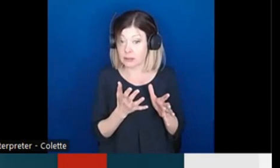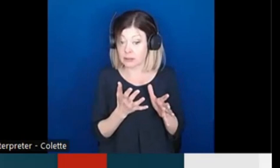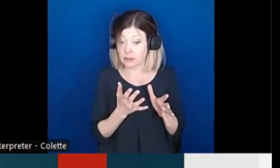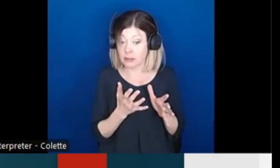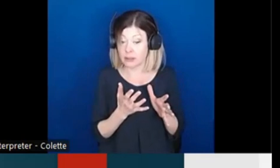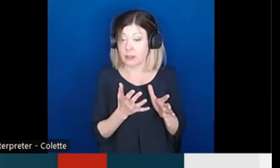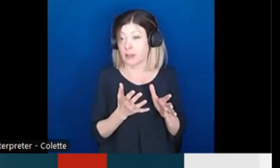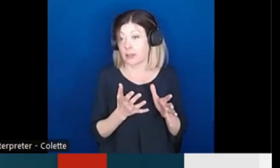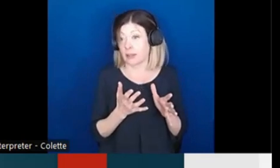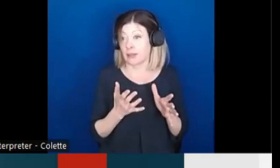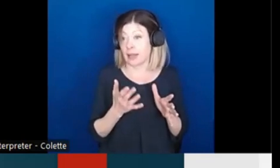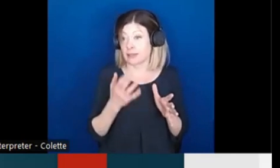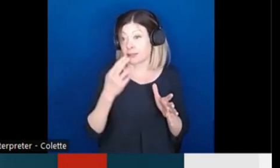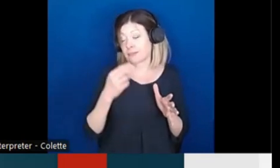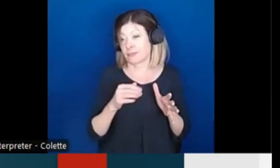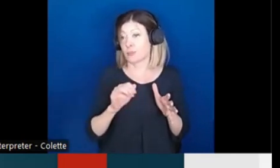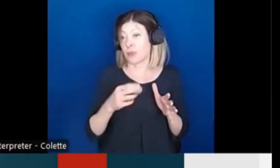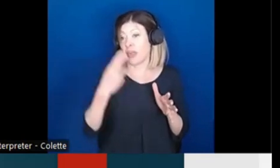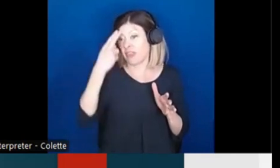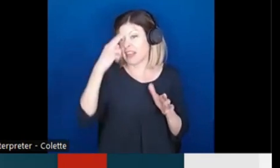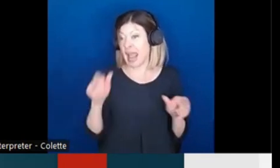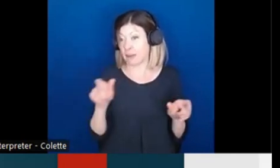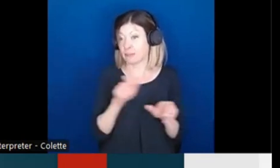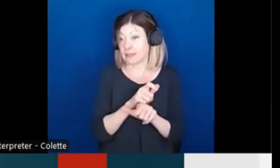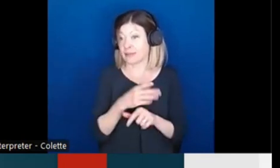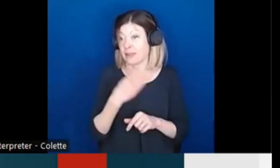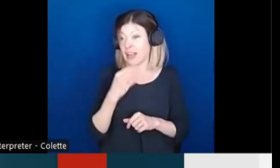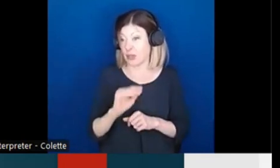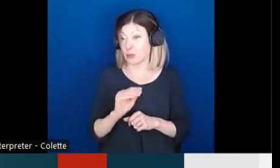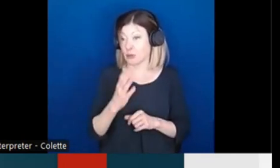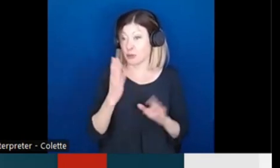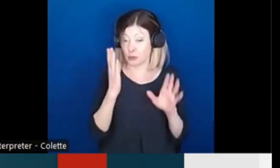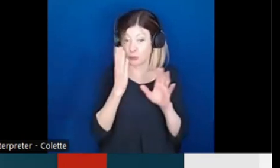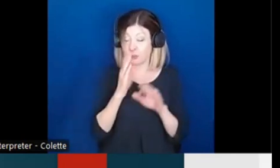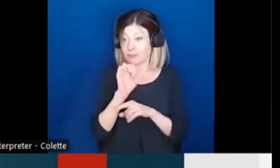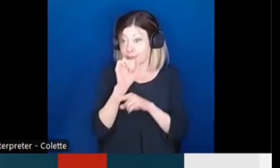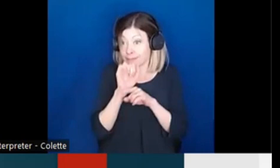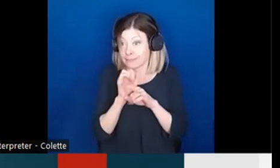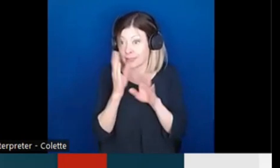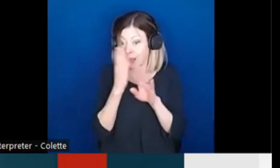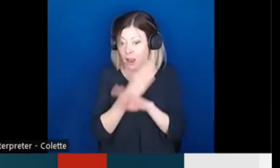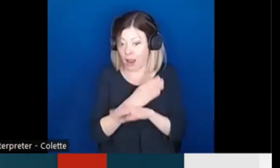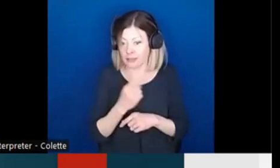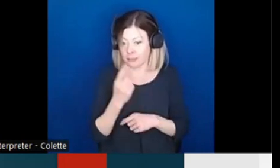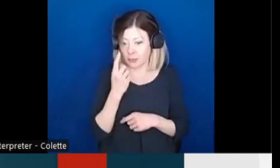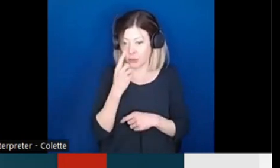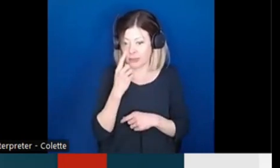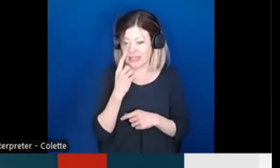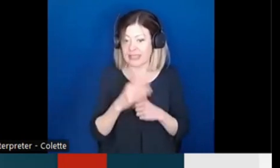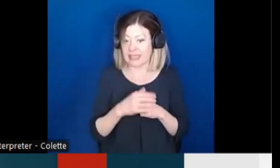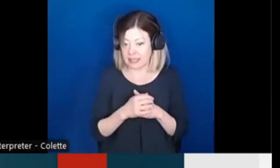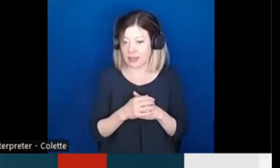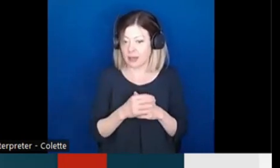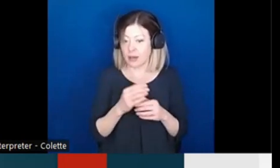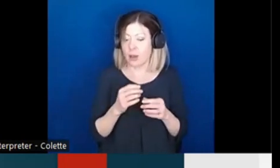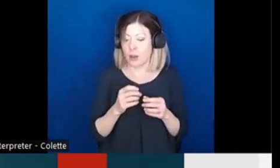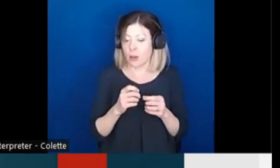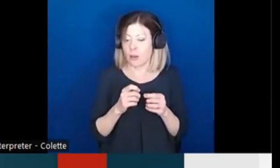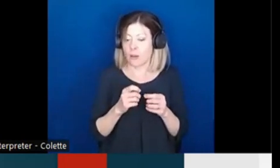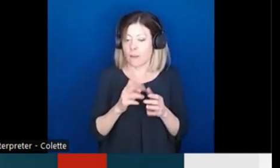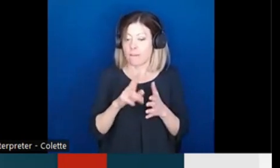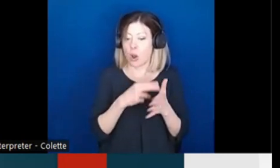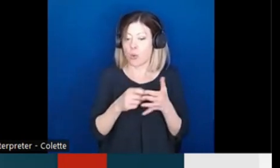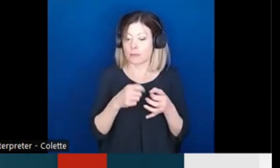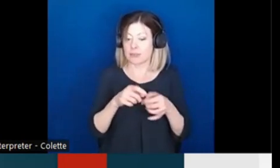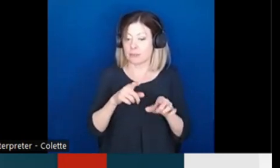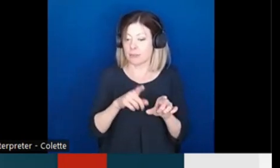Pseudonyms that the Brontes chose. So you can see here, poems by Currer, Ellis and Acton Bell. So Charlotte was always a driving